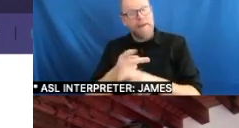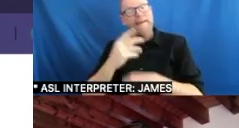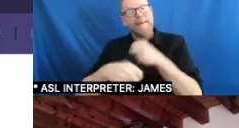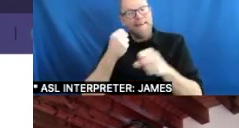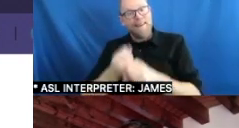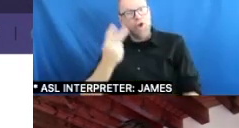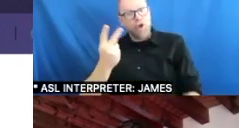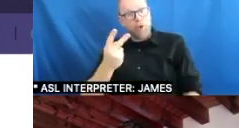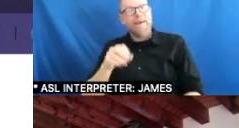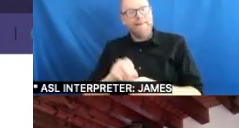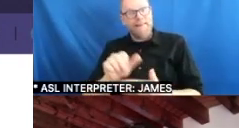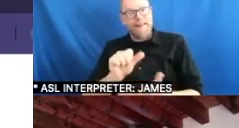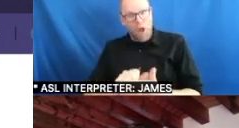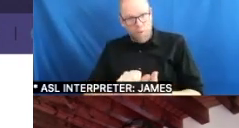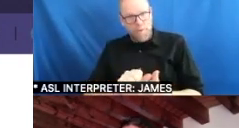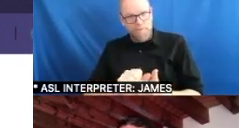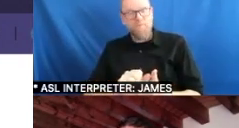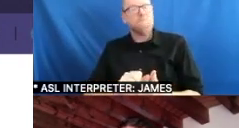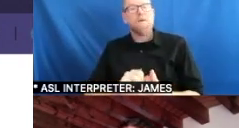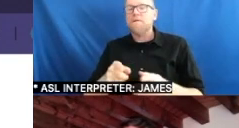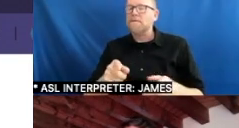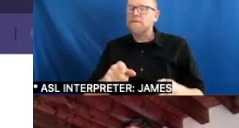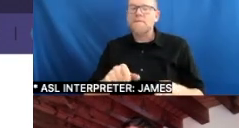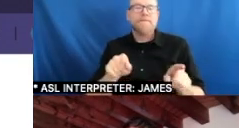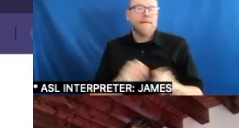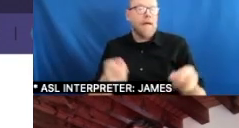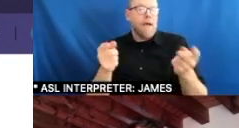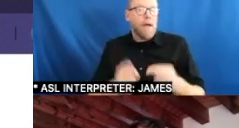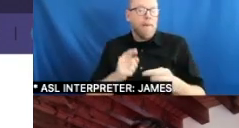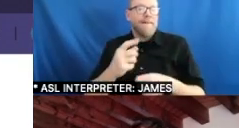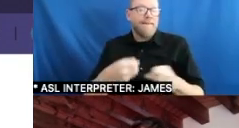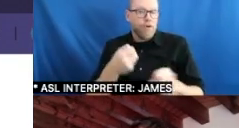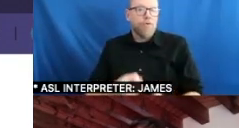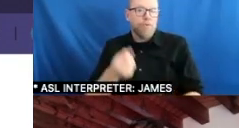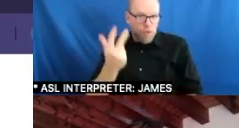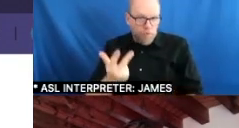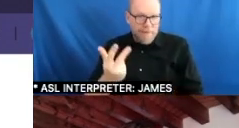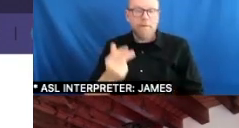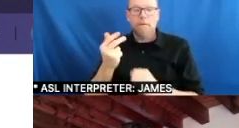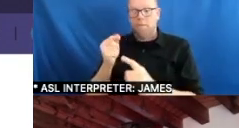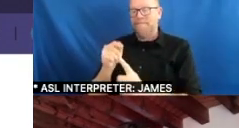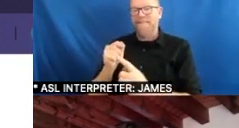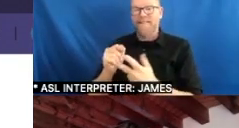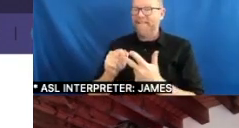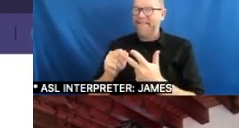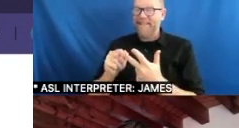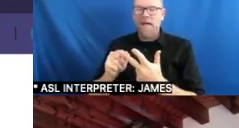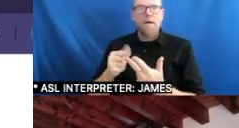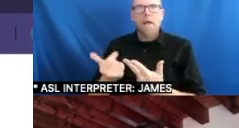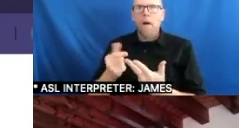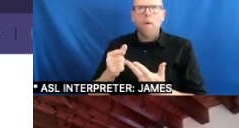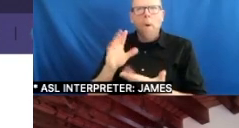capital account. So same thing happens in year three. Year three, Bashful only